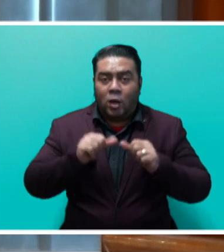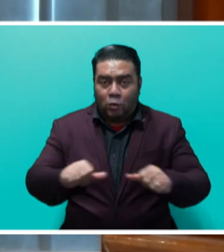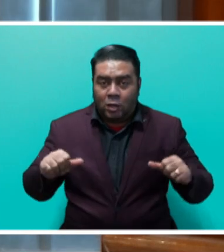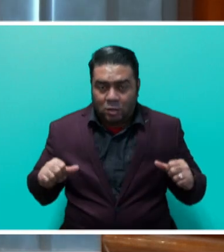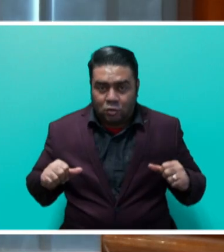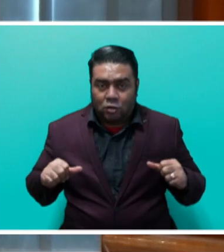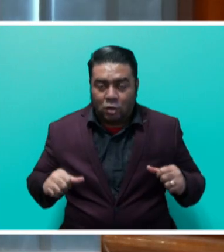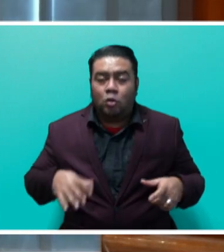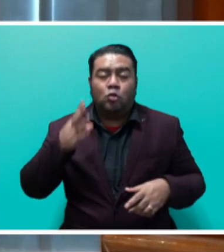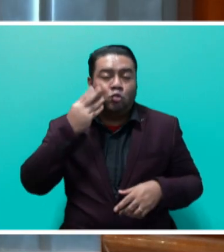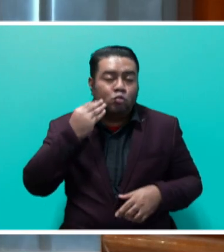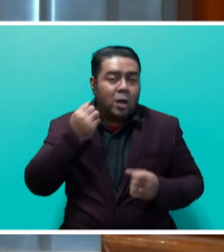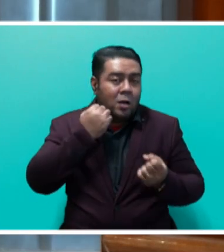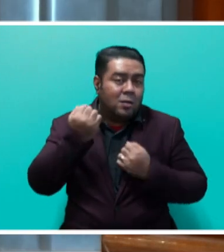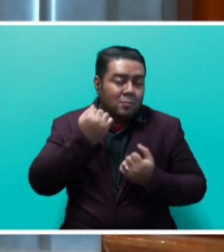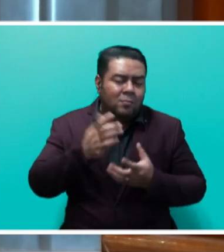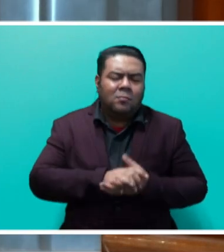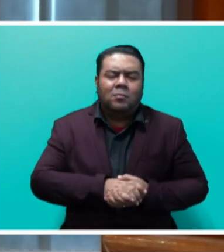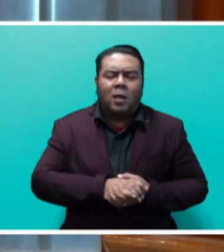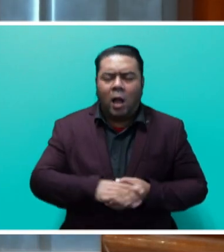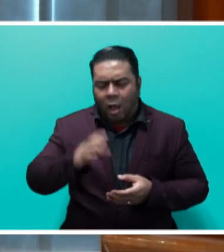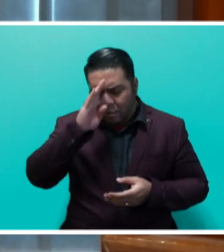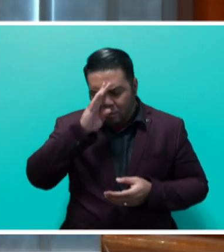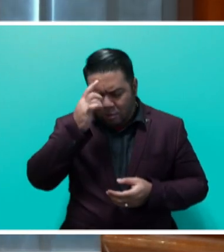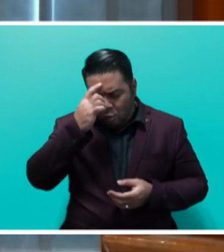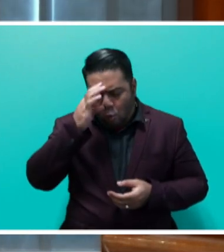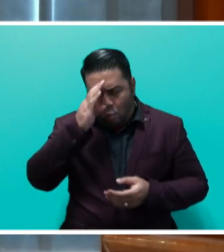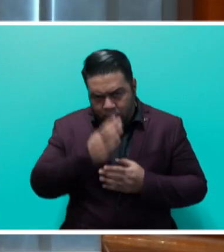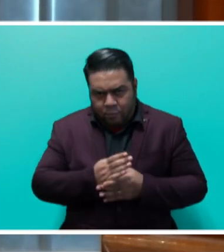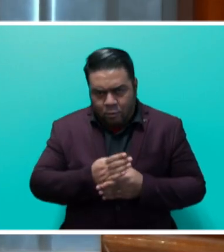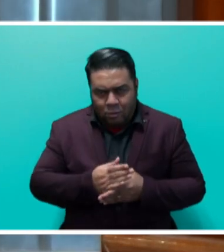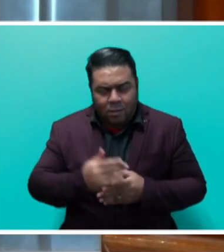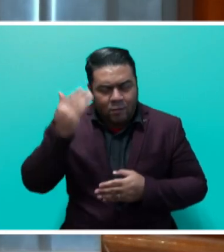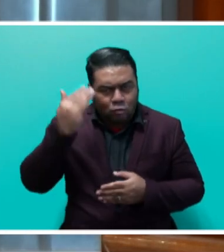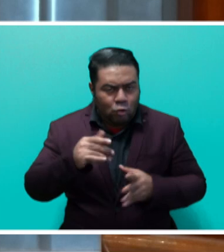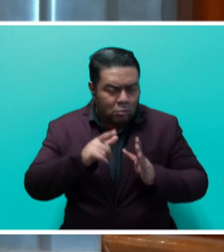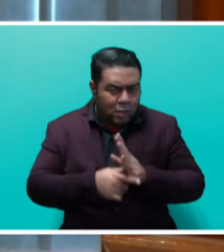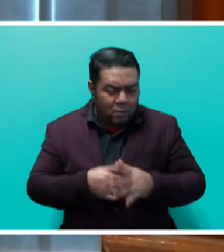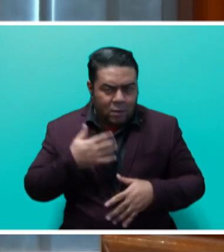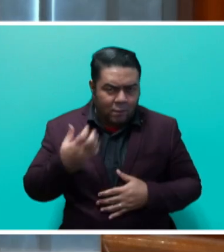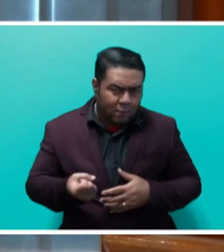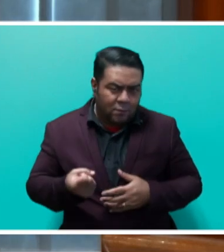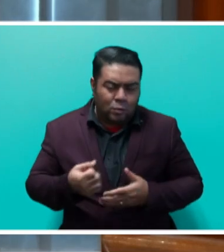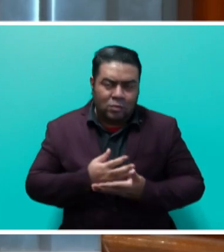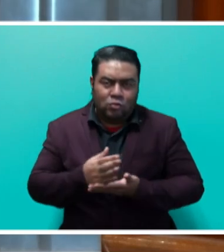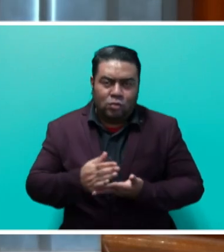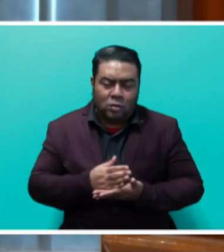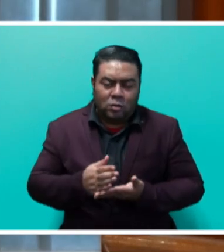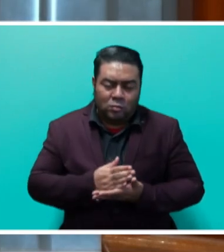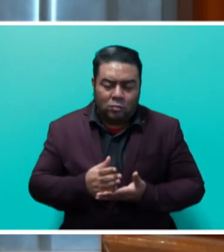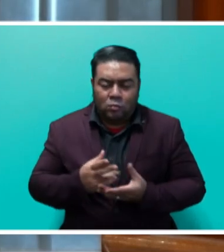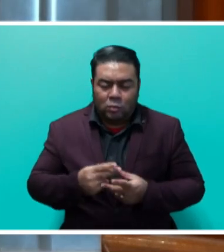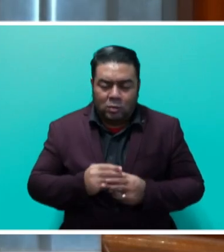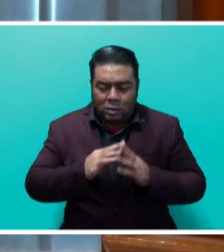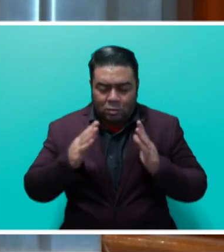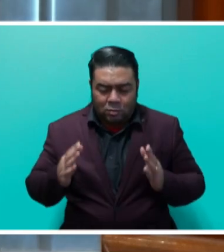and also sugar. And I think hopefully with the brief time that I've shared with the August House and the